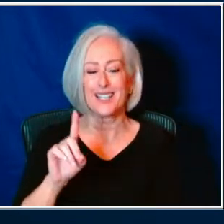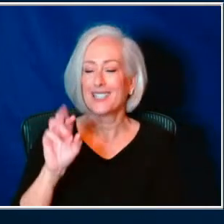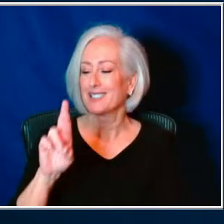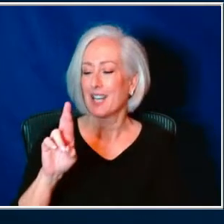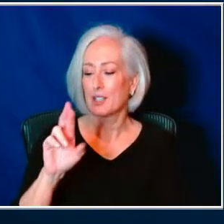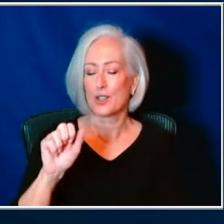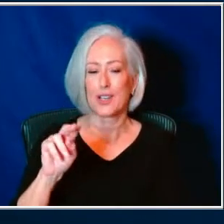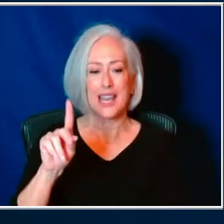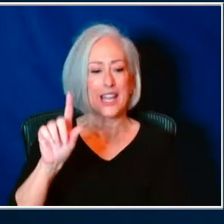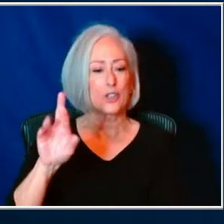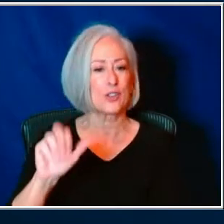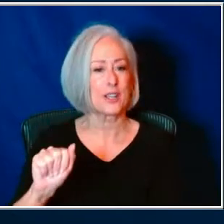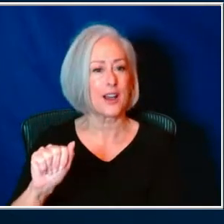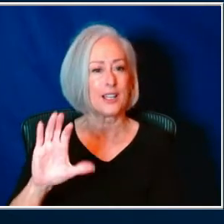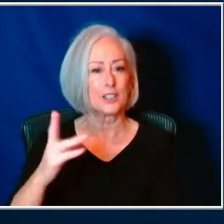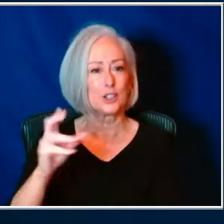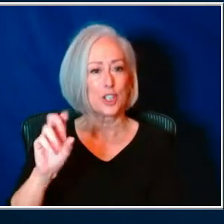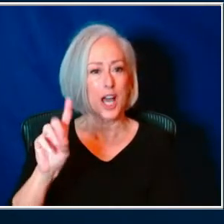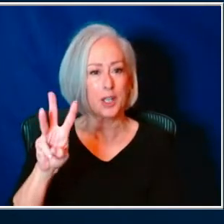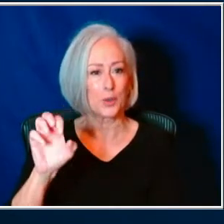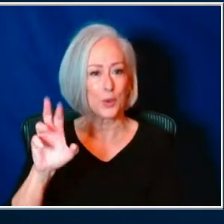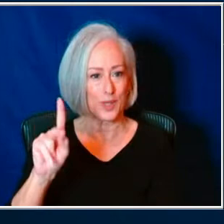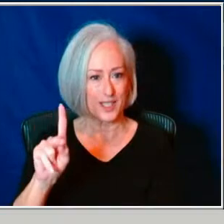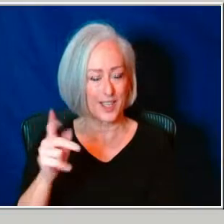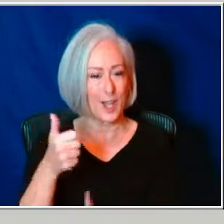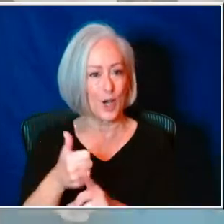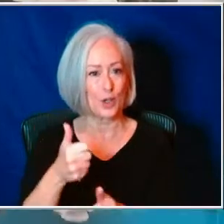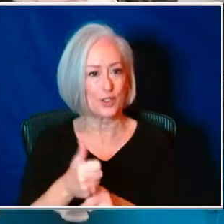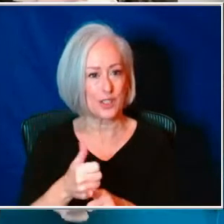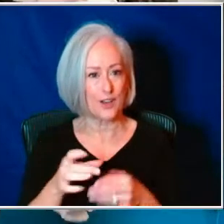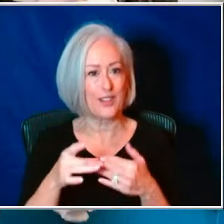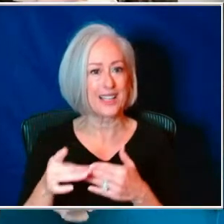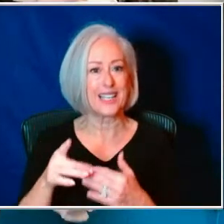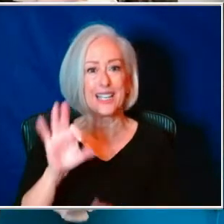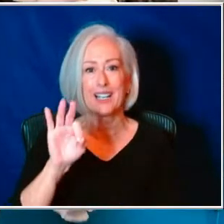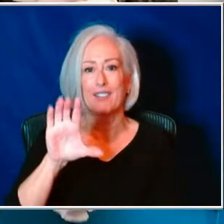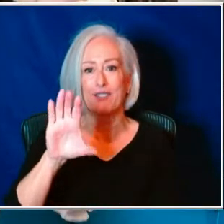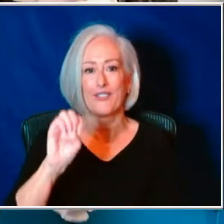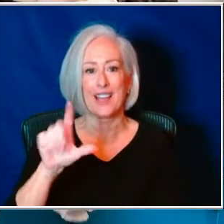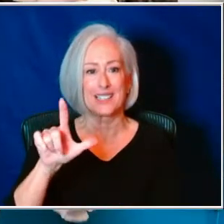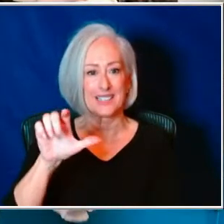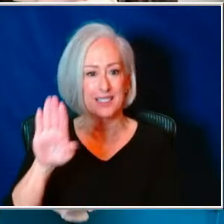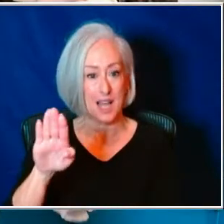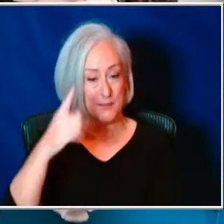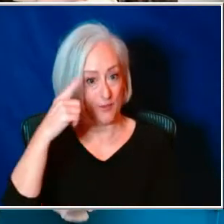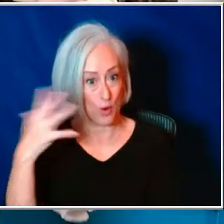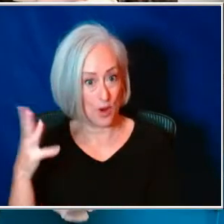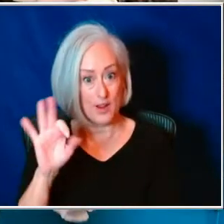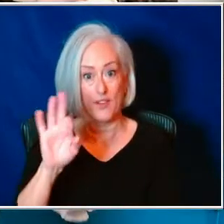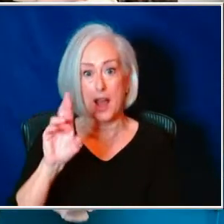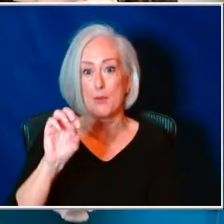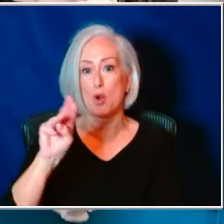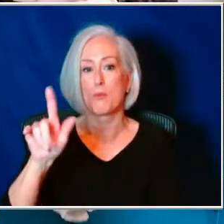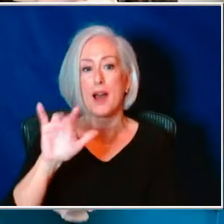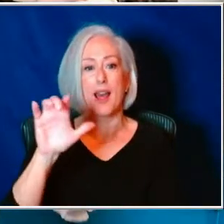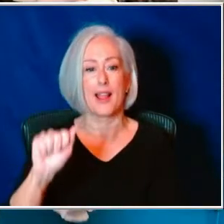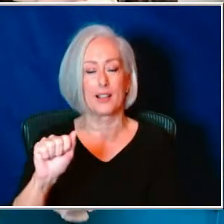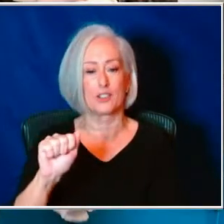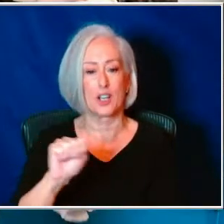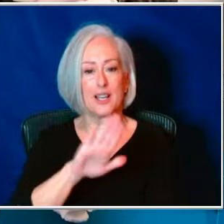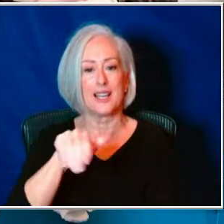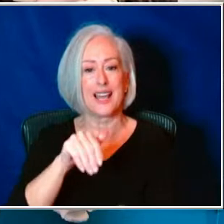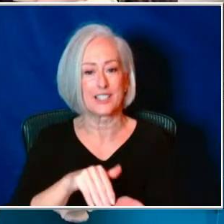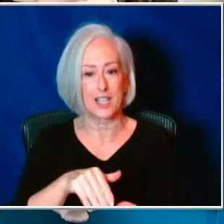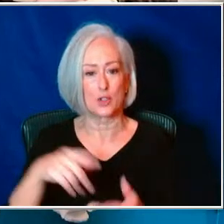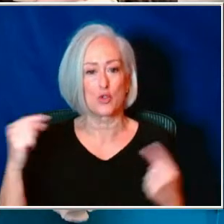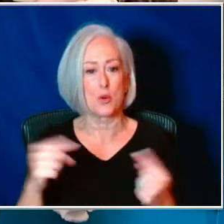the Department of Anesthesiology here at KU. FACE is an acronym for Fibromyalgia and Centralized Pain